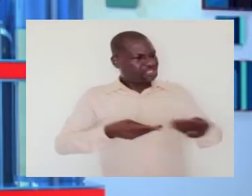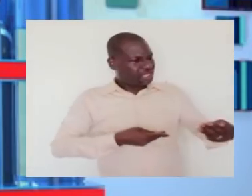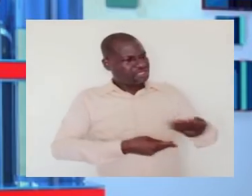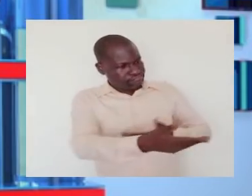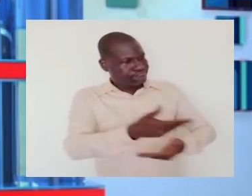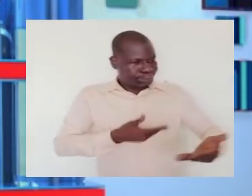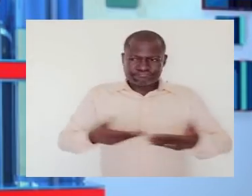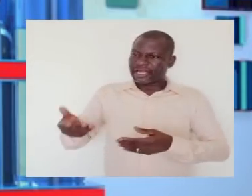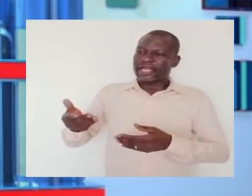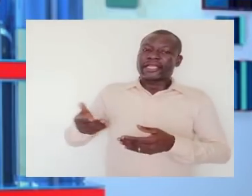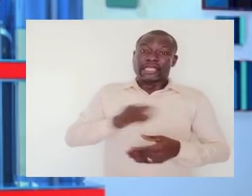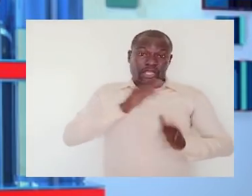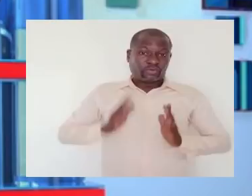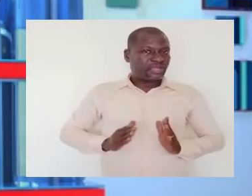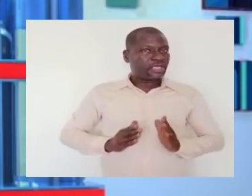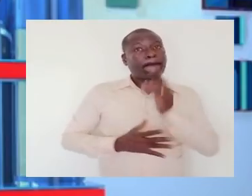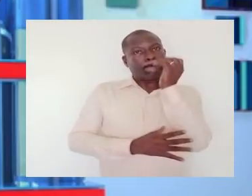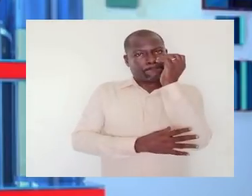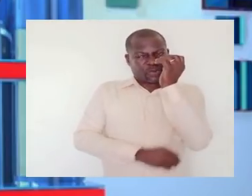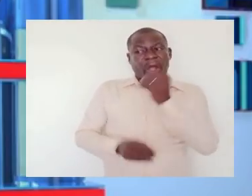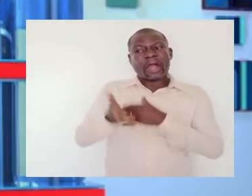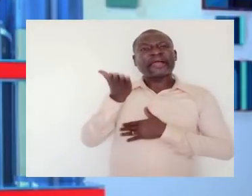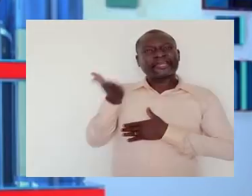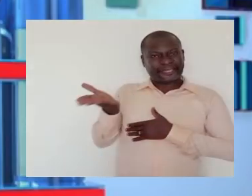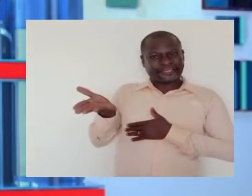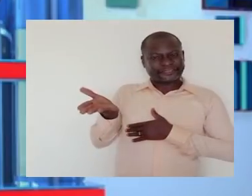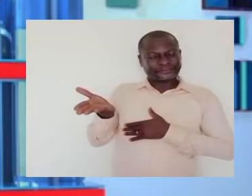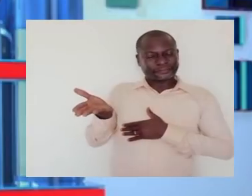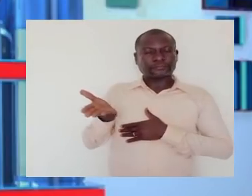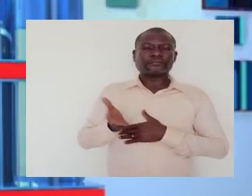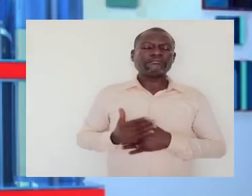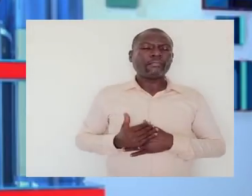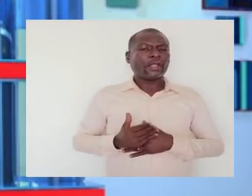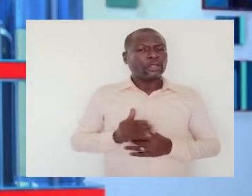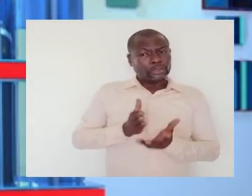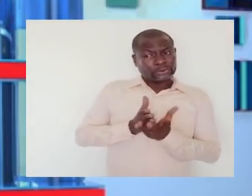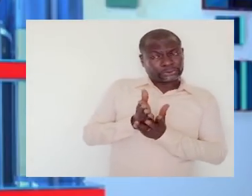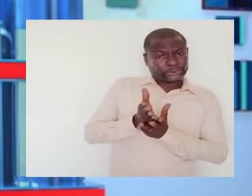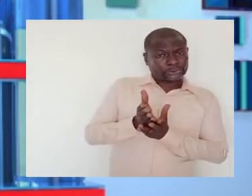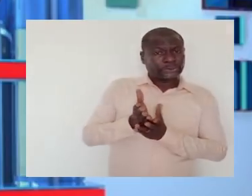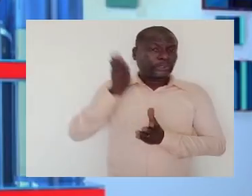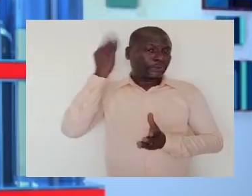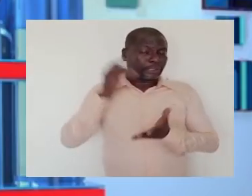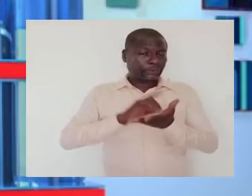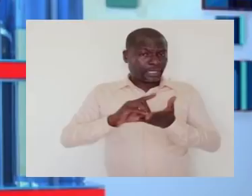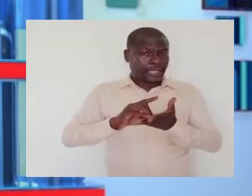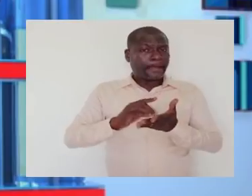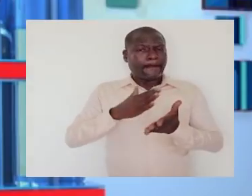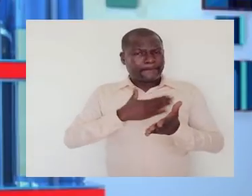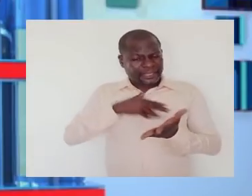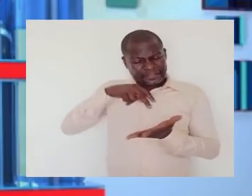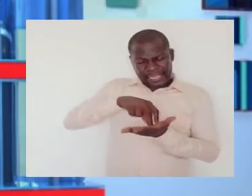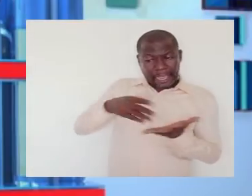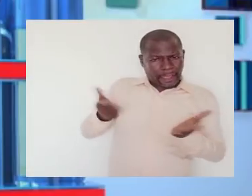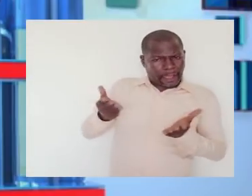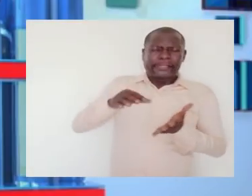chee adema a Christopher no a sabe na omo ewo ahokire mu no. And I'm so ema last week, me gina so